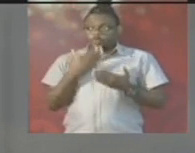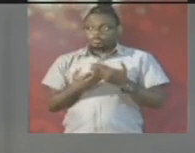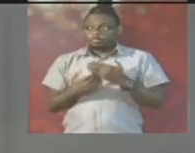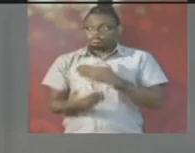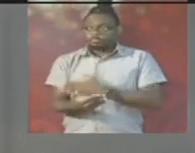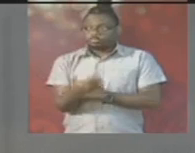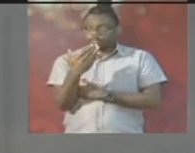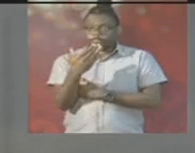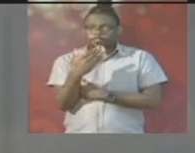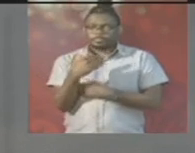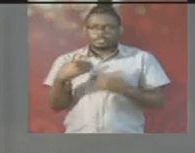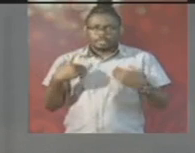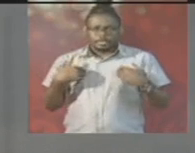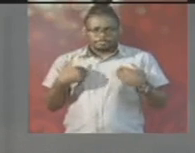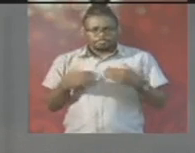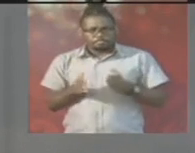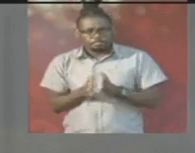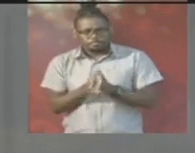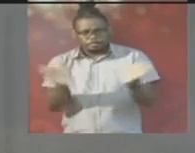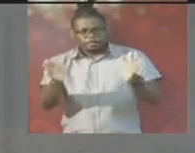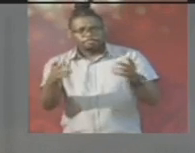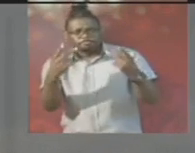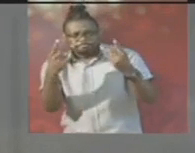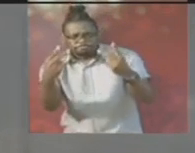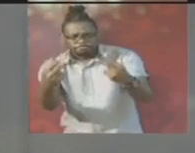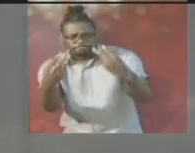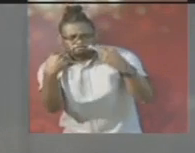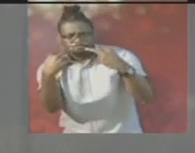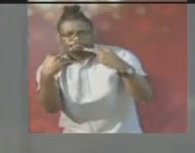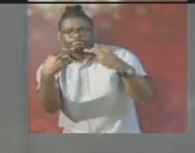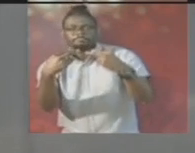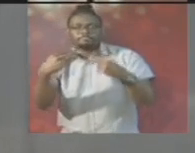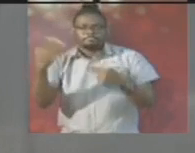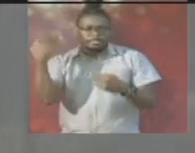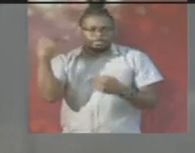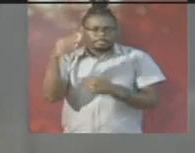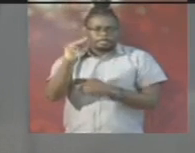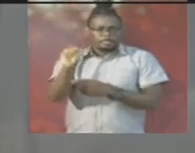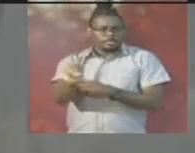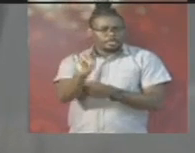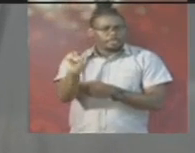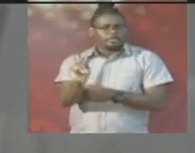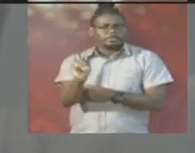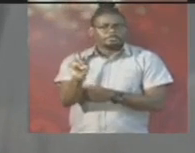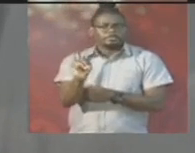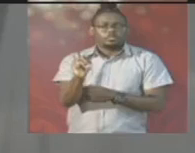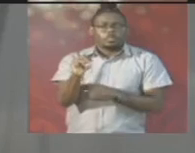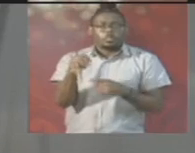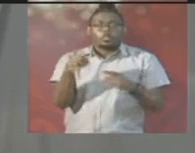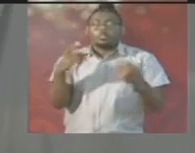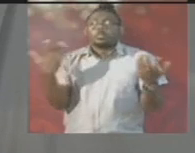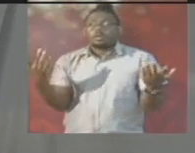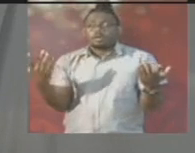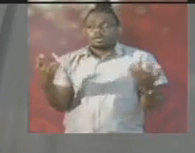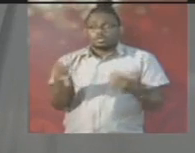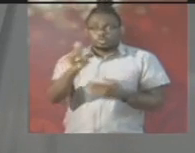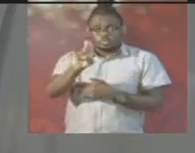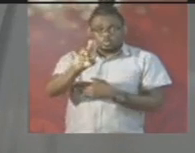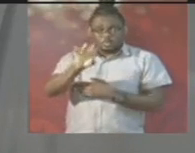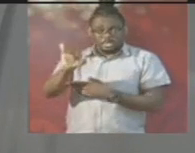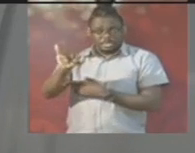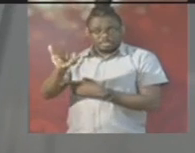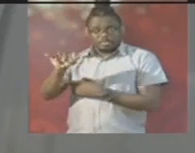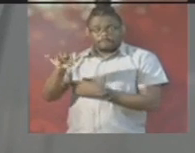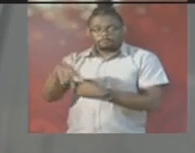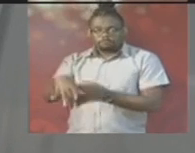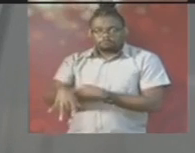listening public. So many of you would know that on Monday, using genome sequencing at the University of the West Indies, we detected the